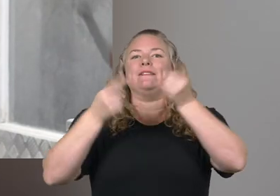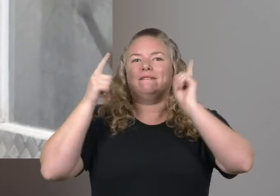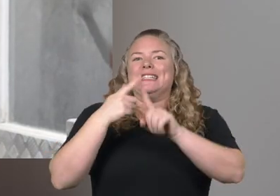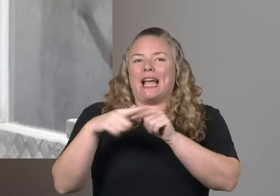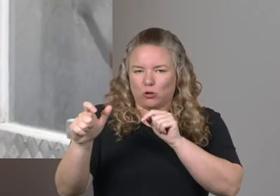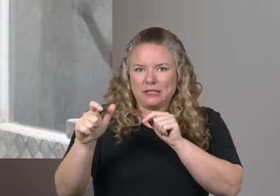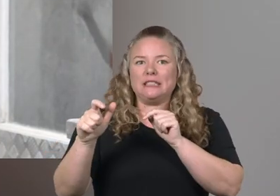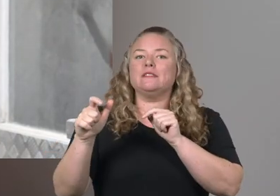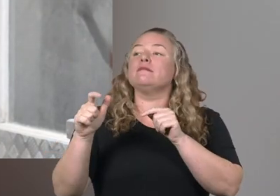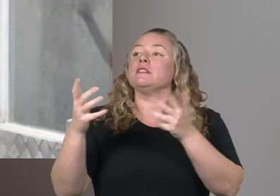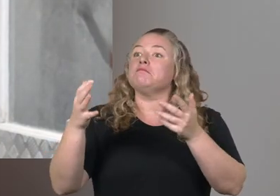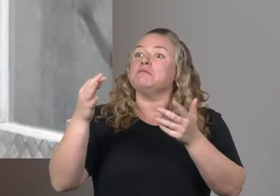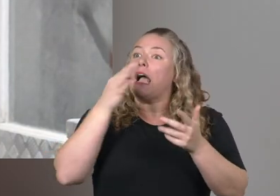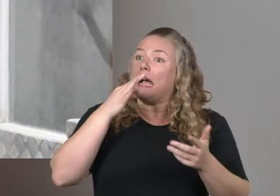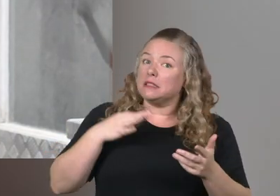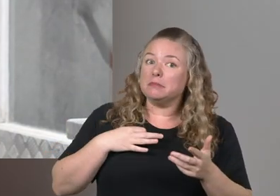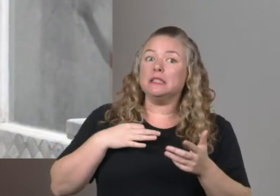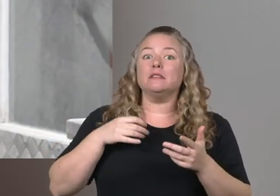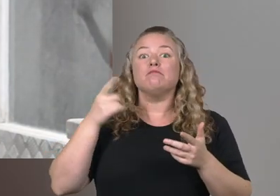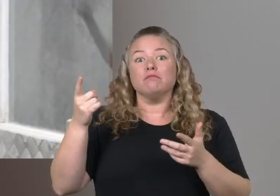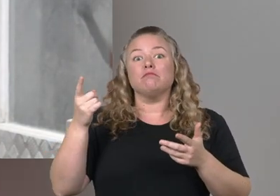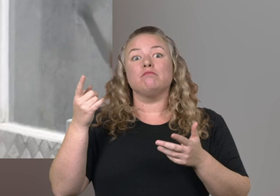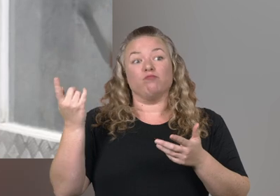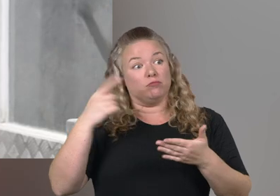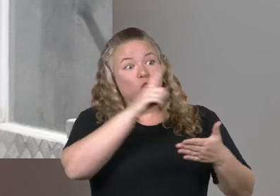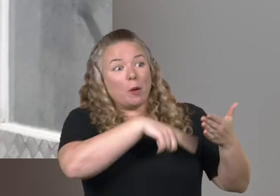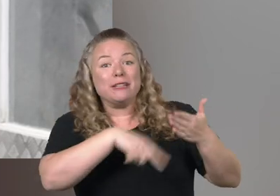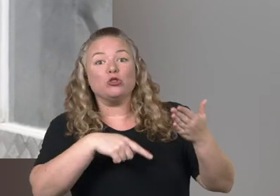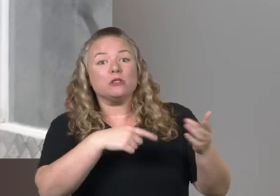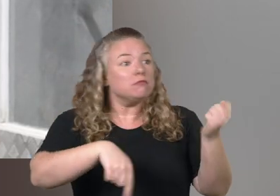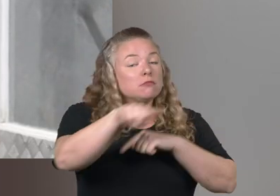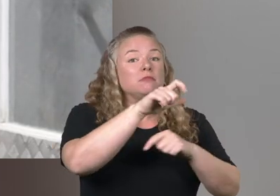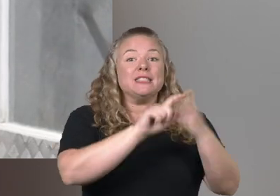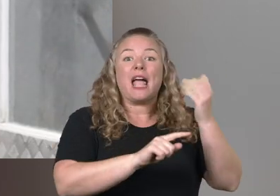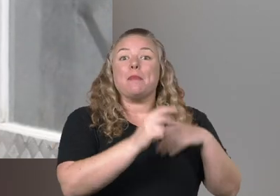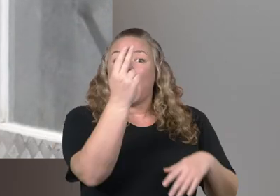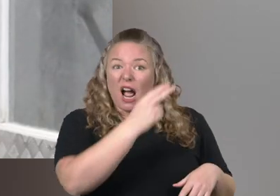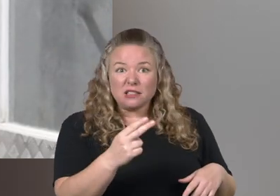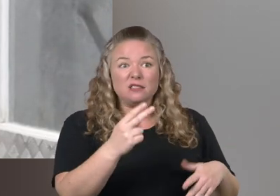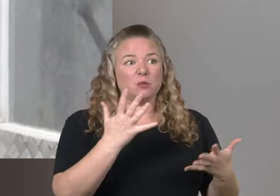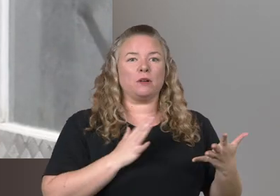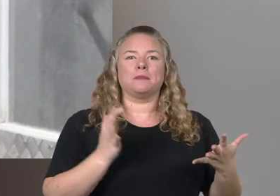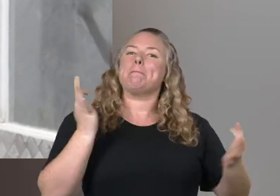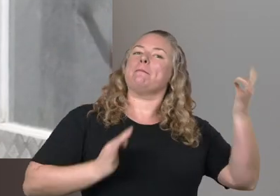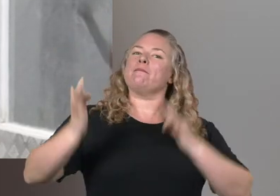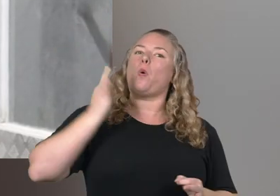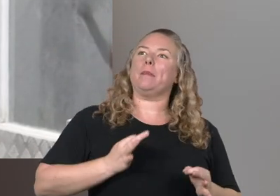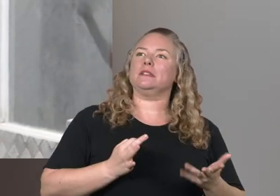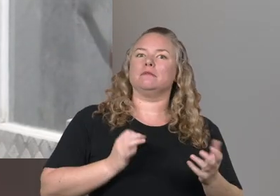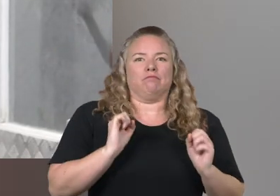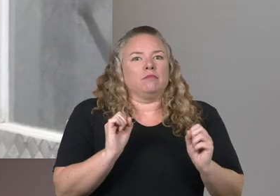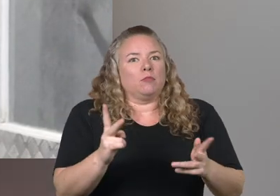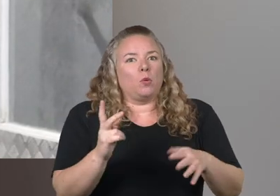came to me when I was chief executive at SHAPE and said, would you commission some work by disabled